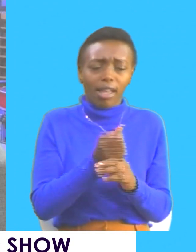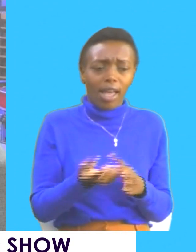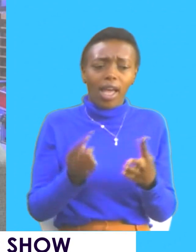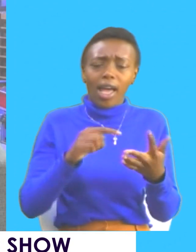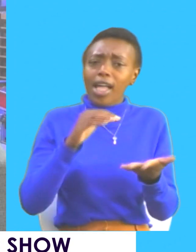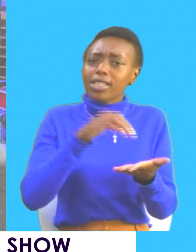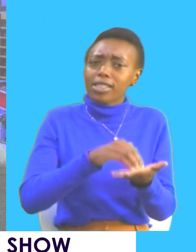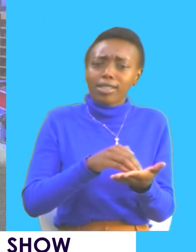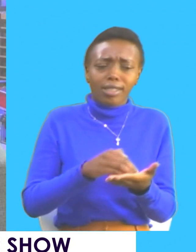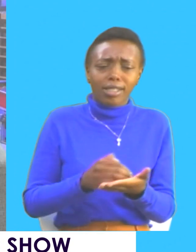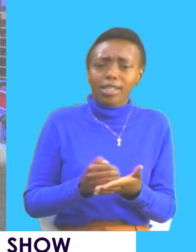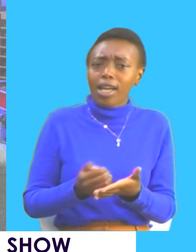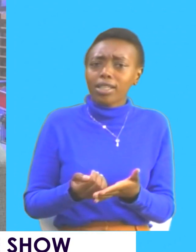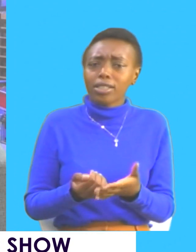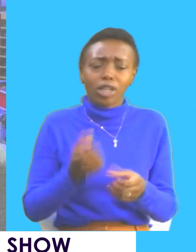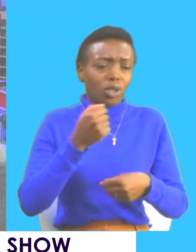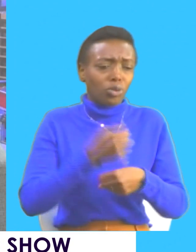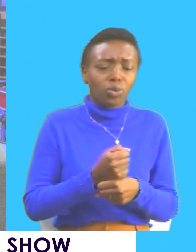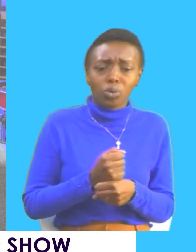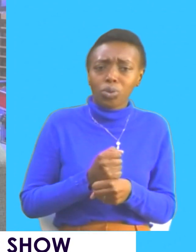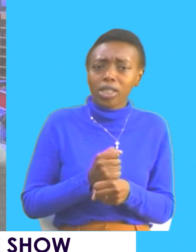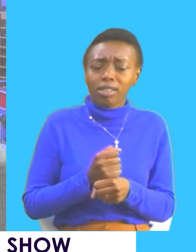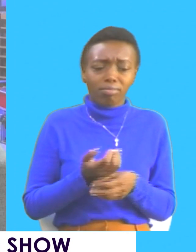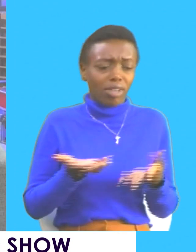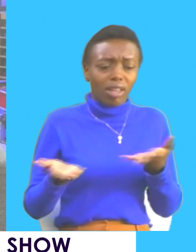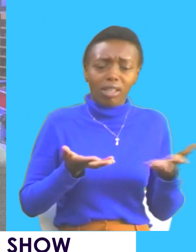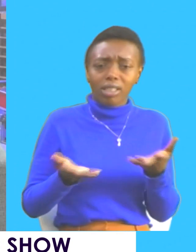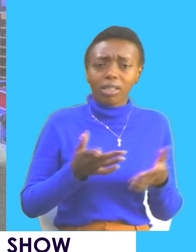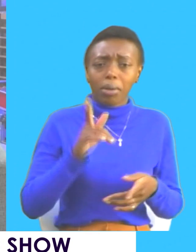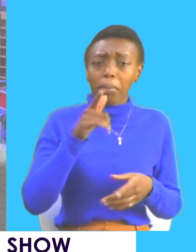things that will keep you efficient. You know,